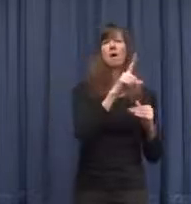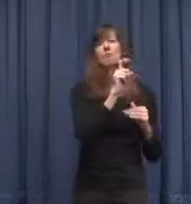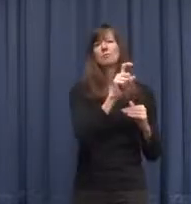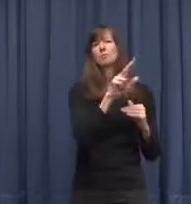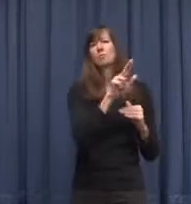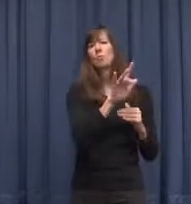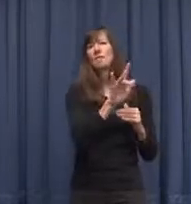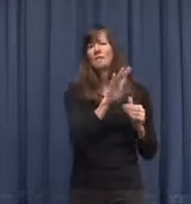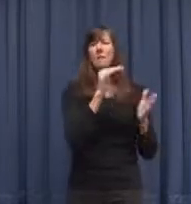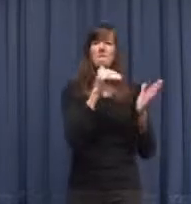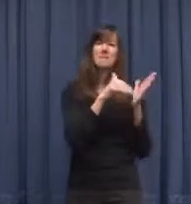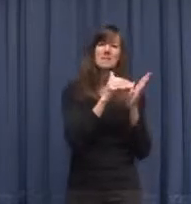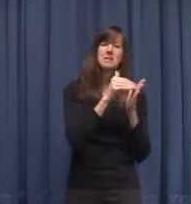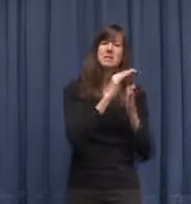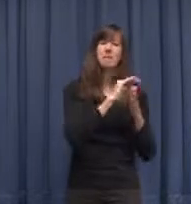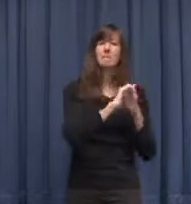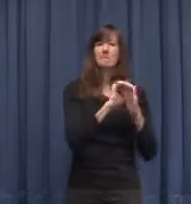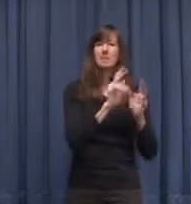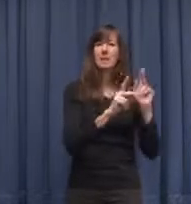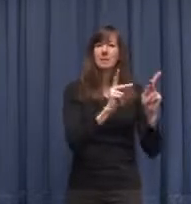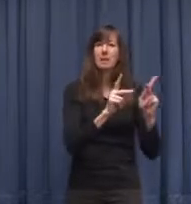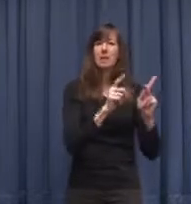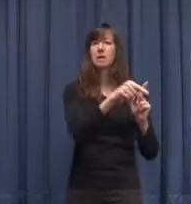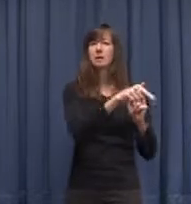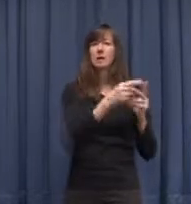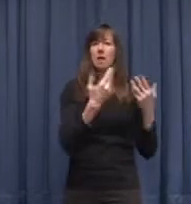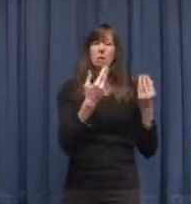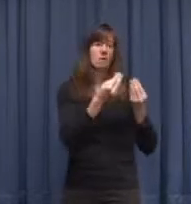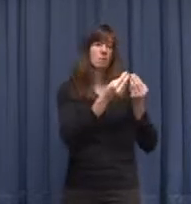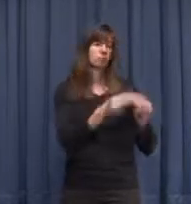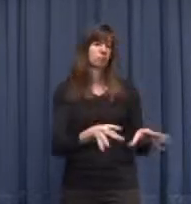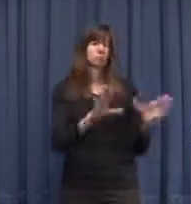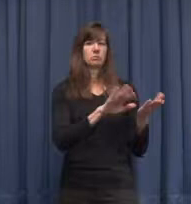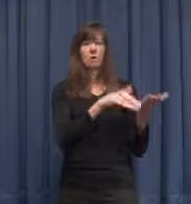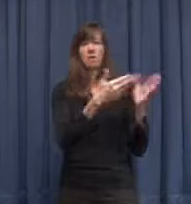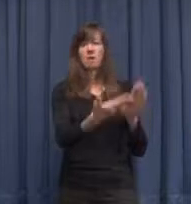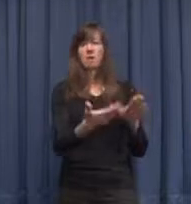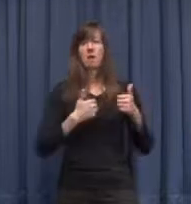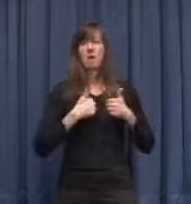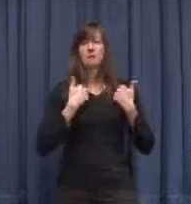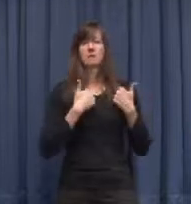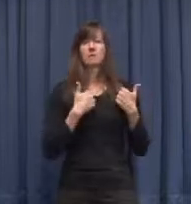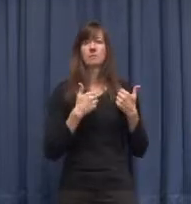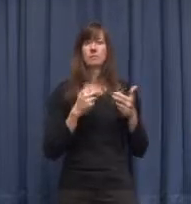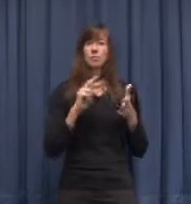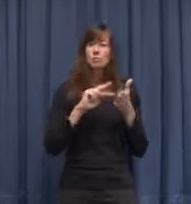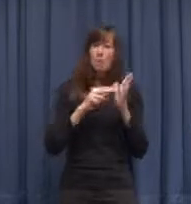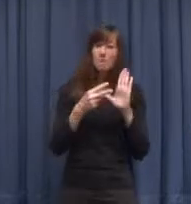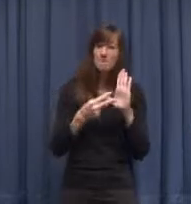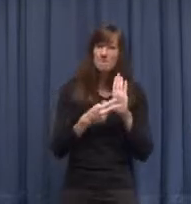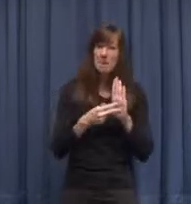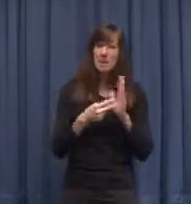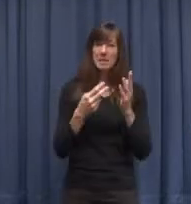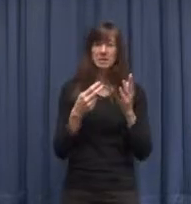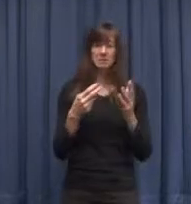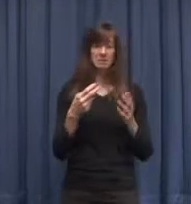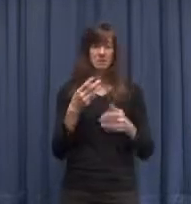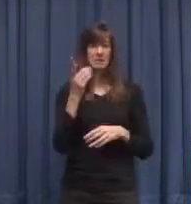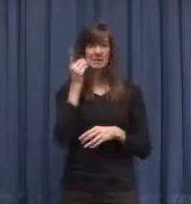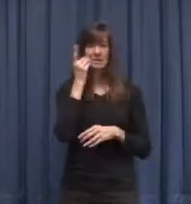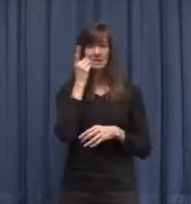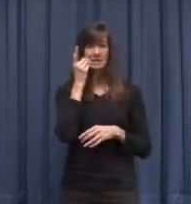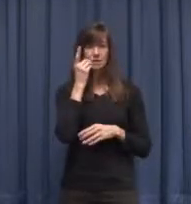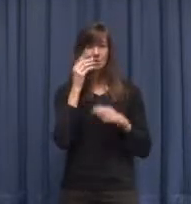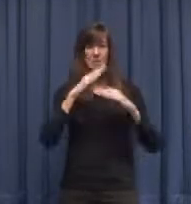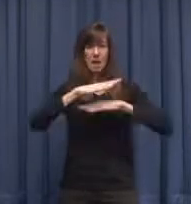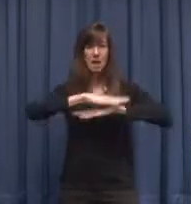of Americans on Thursday will have an open seat at their Thanksgiving table because they